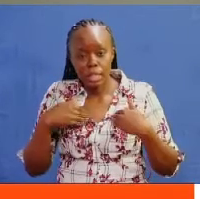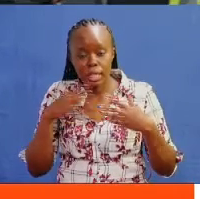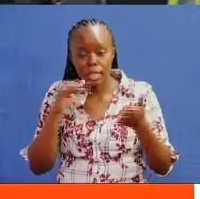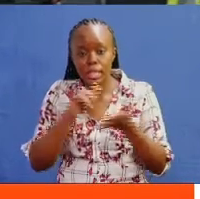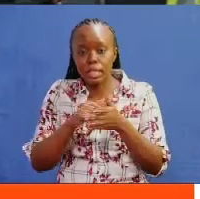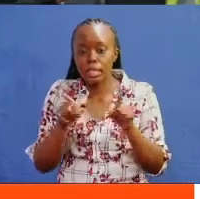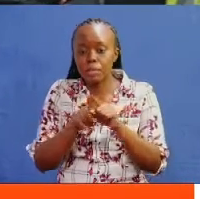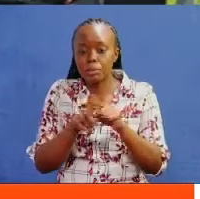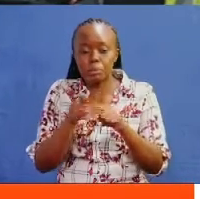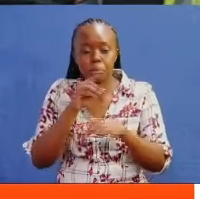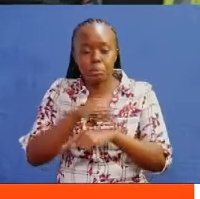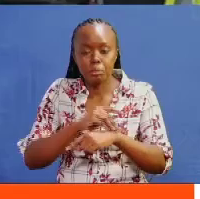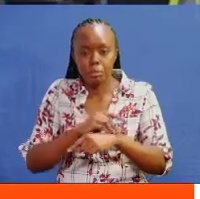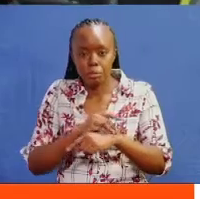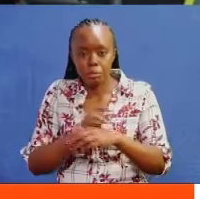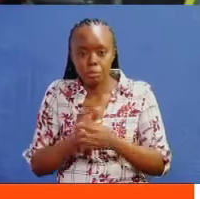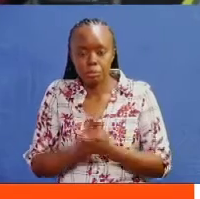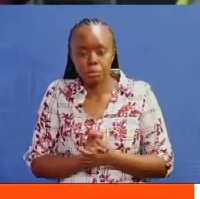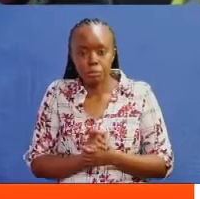day.